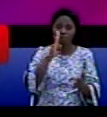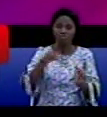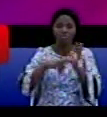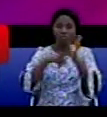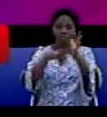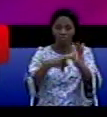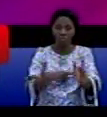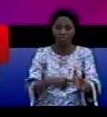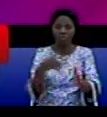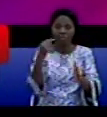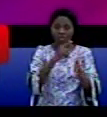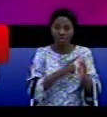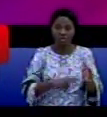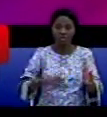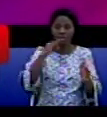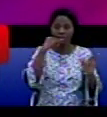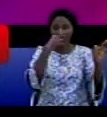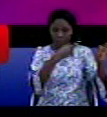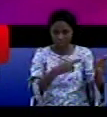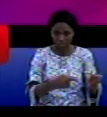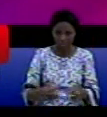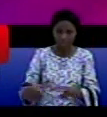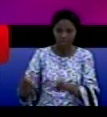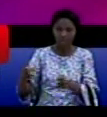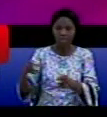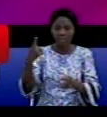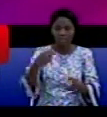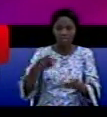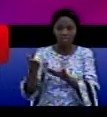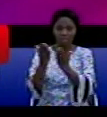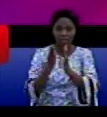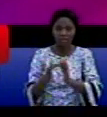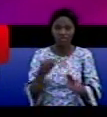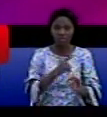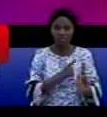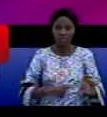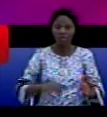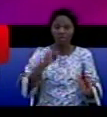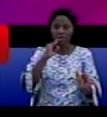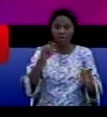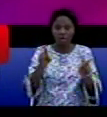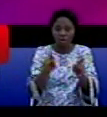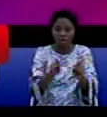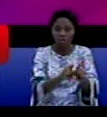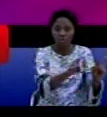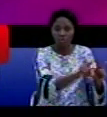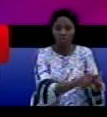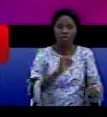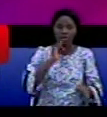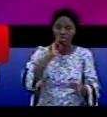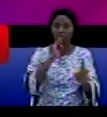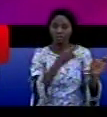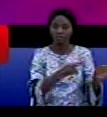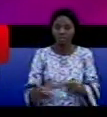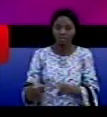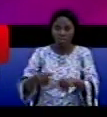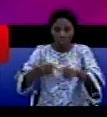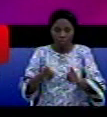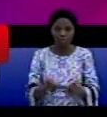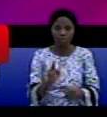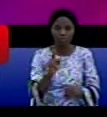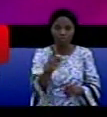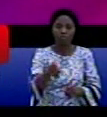The Lord is ready. The servant of the Lord also is ready. But you must